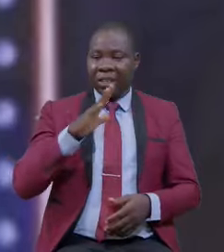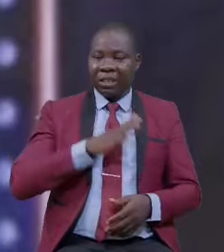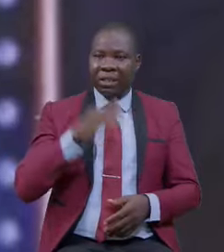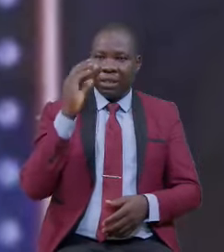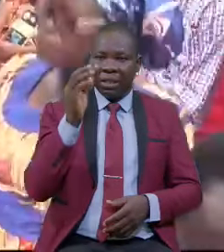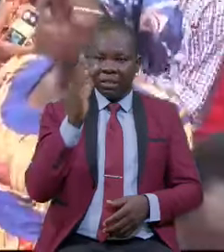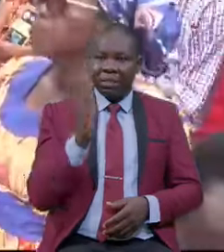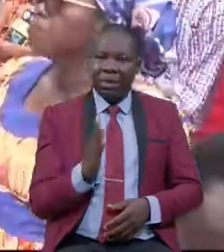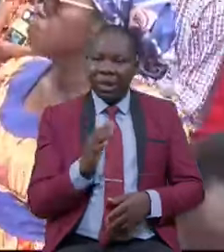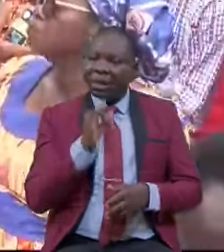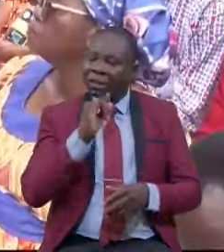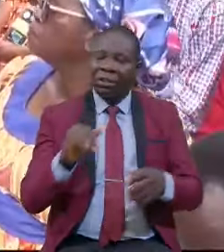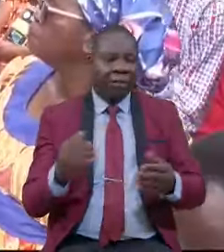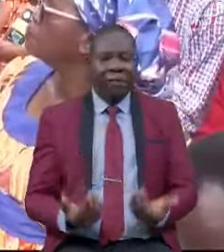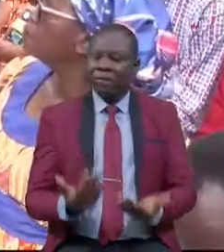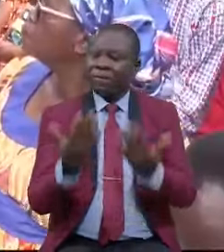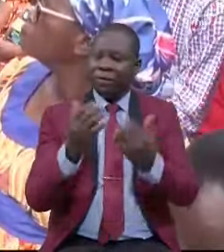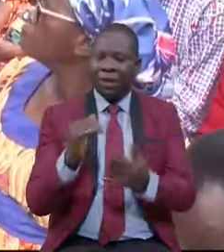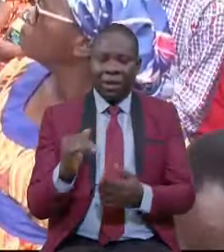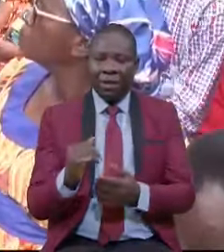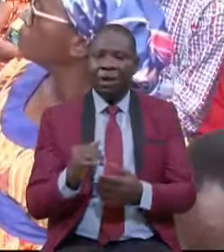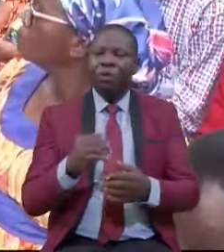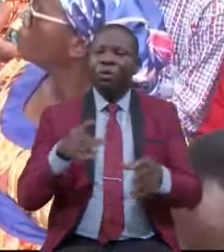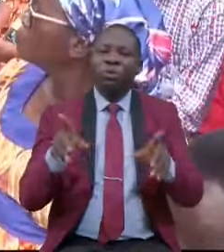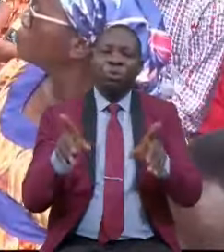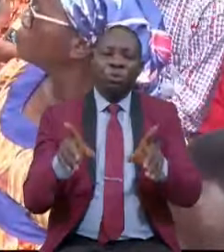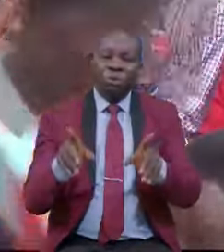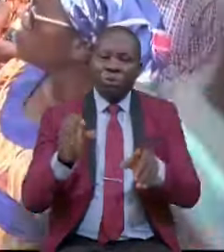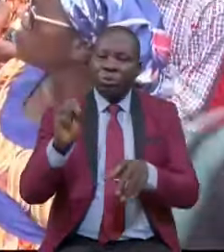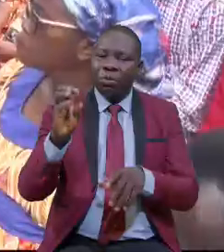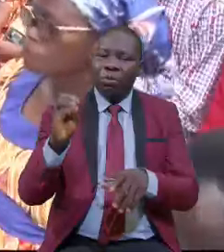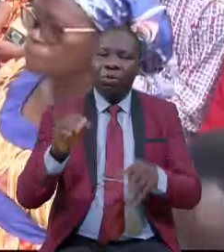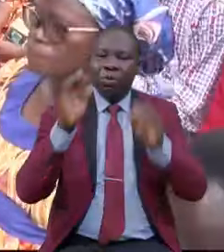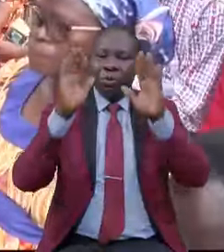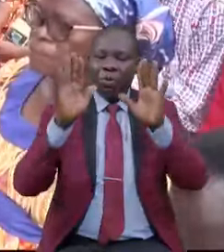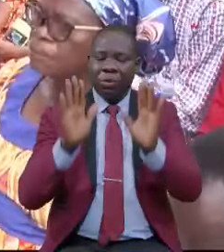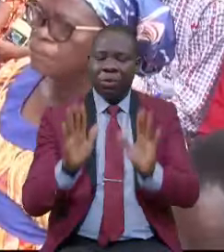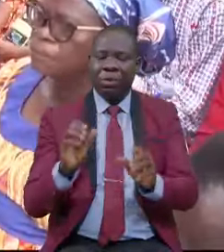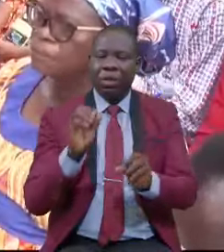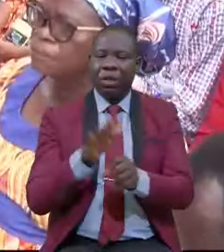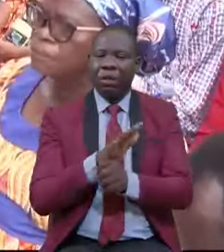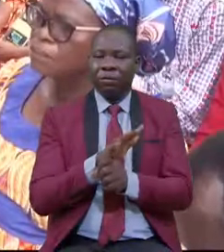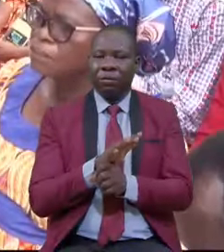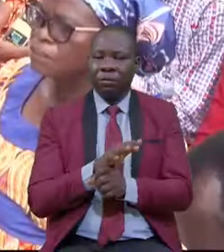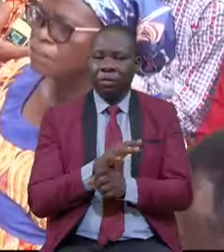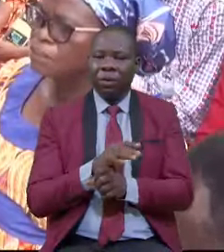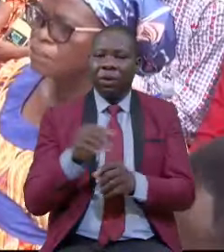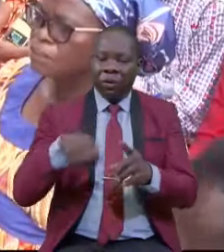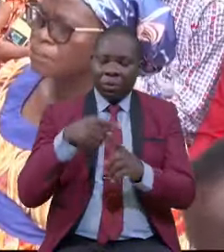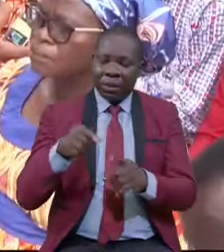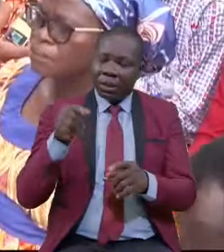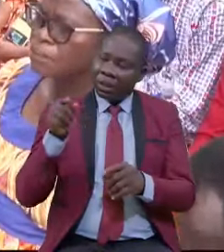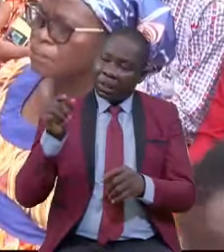And when she comes like this and takes that Bible and begins to explain, wonderful.